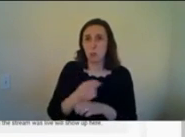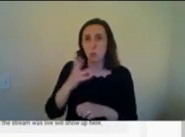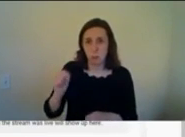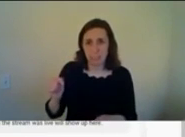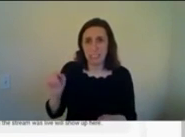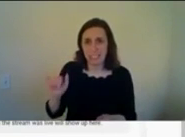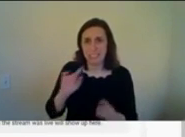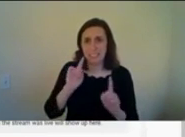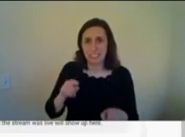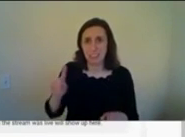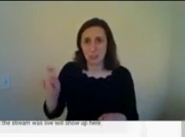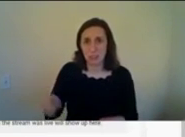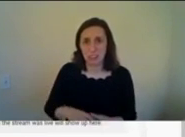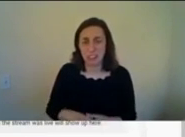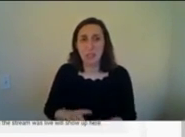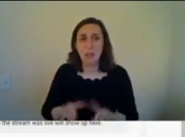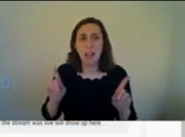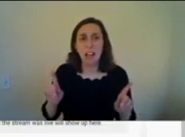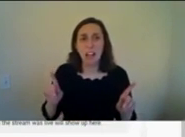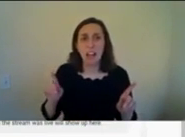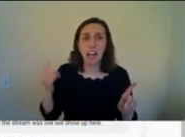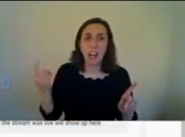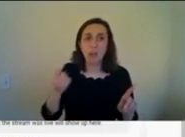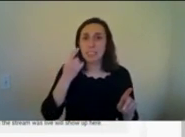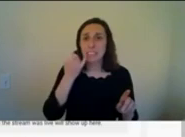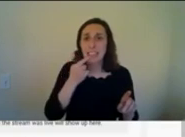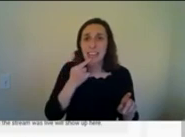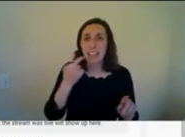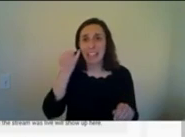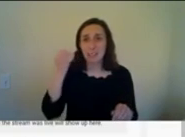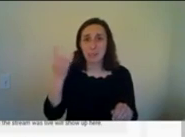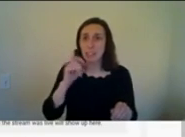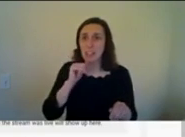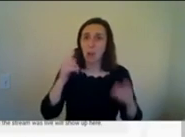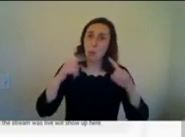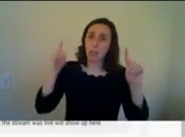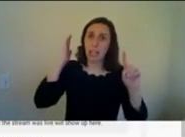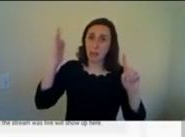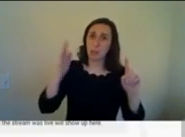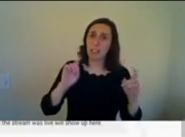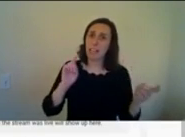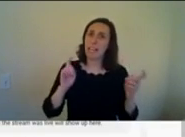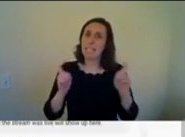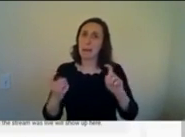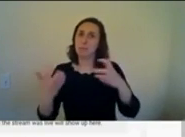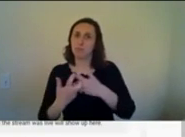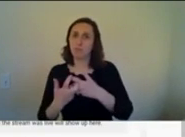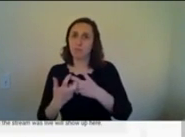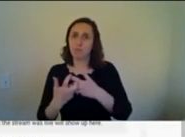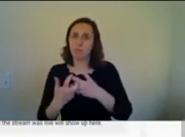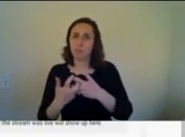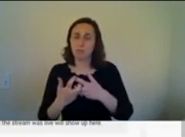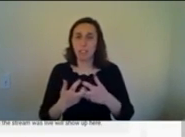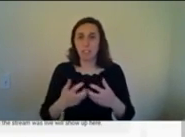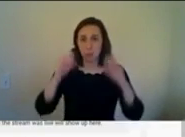But I have always said if things aren't working, I will adapt, because That's what teaching is. We present material. If it